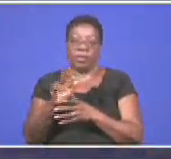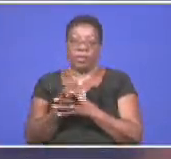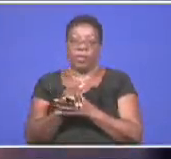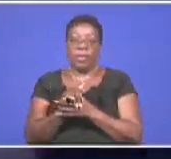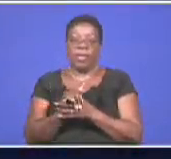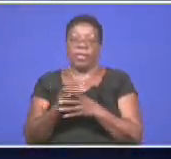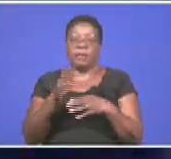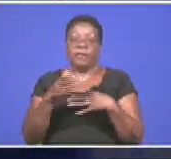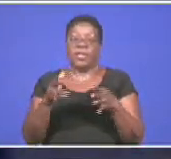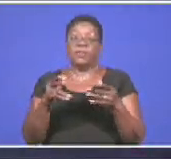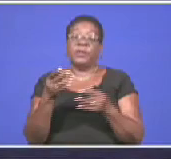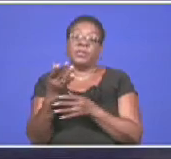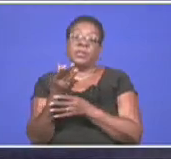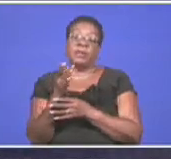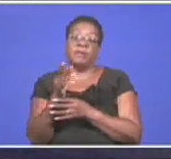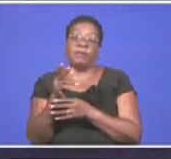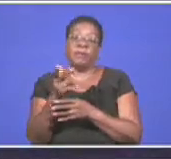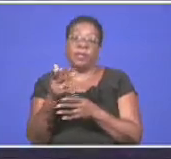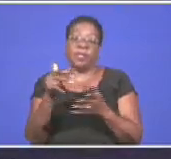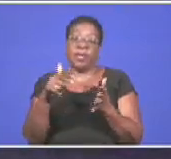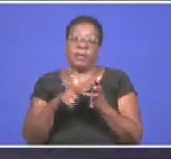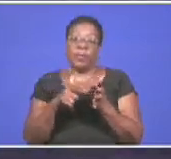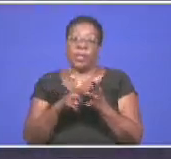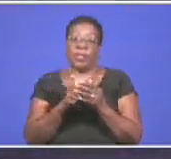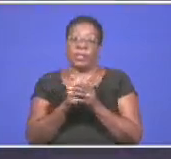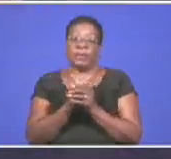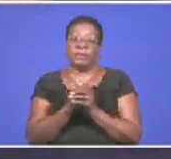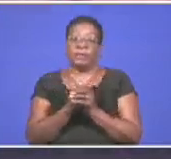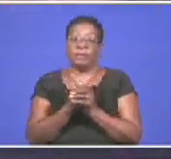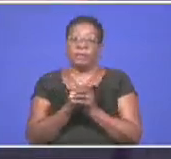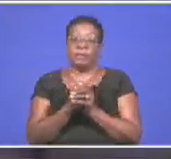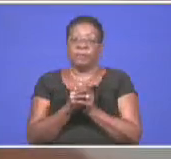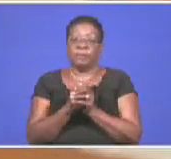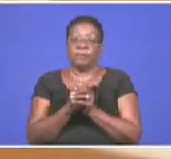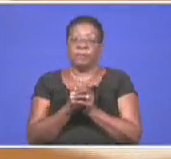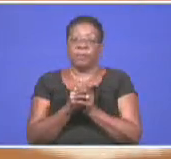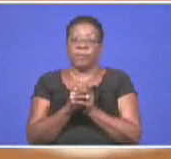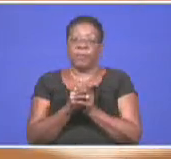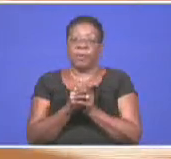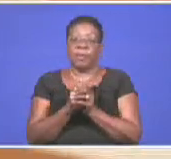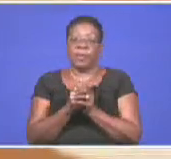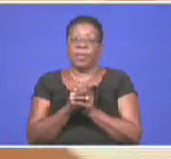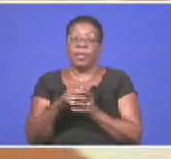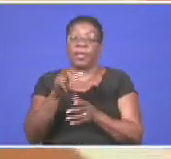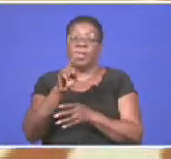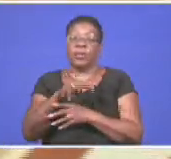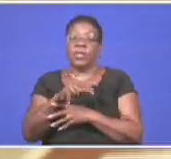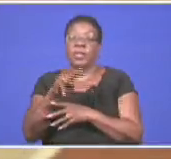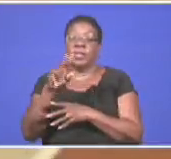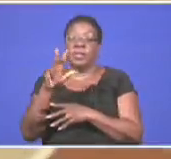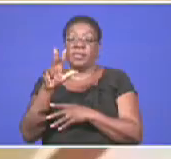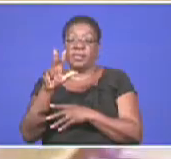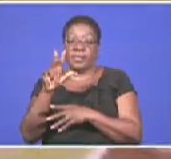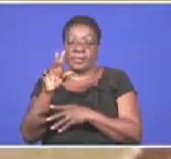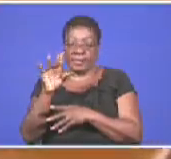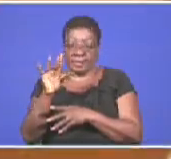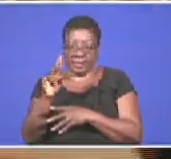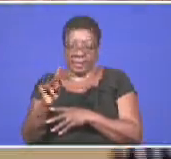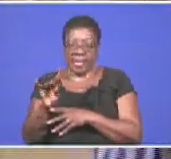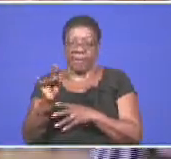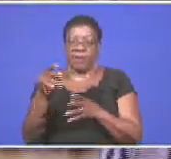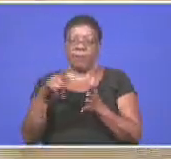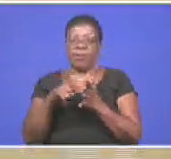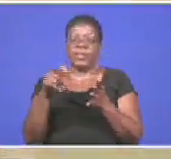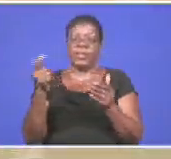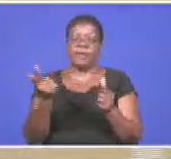points, 6 rebounds, and 3 assists in her return. They scored 27 points in the first quarter, got off to a great start,